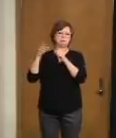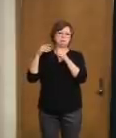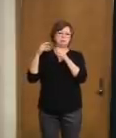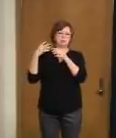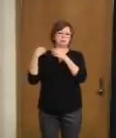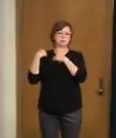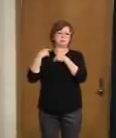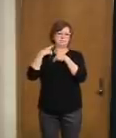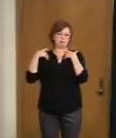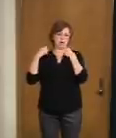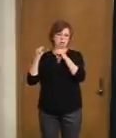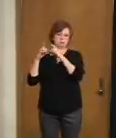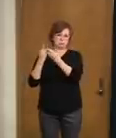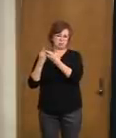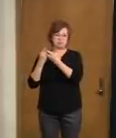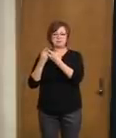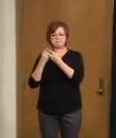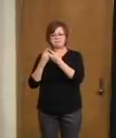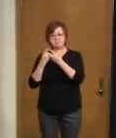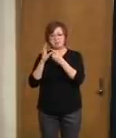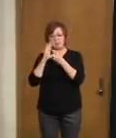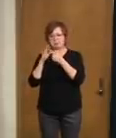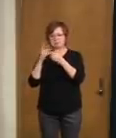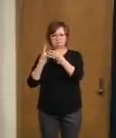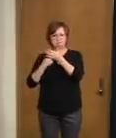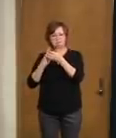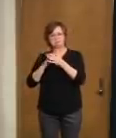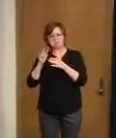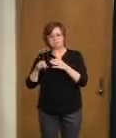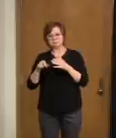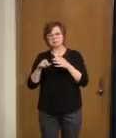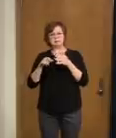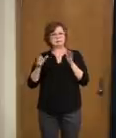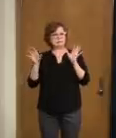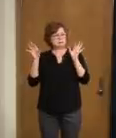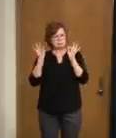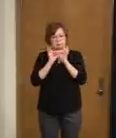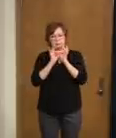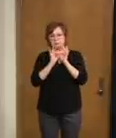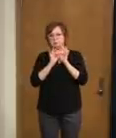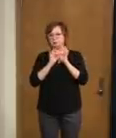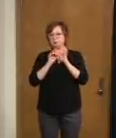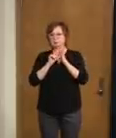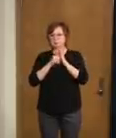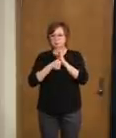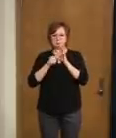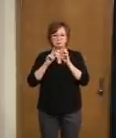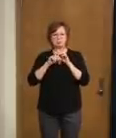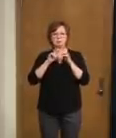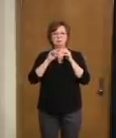really try to bring our numbers down just the way we did in December.